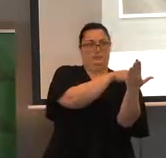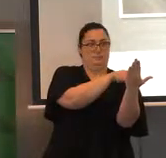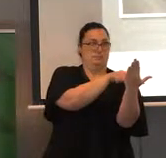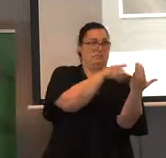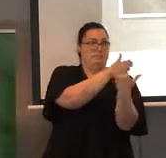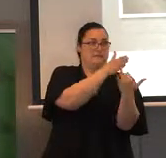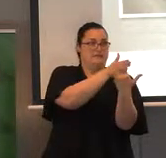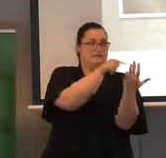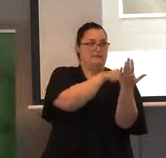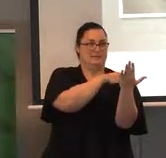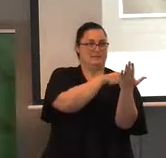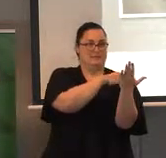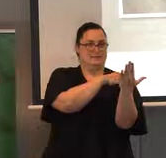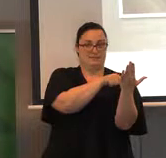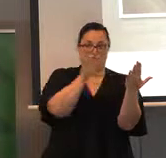version. Why?